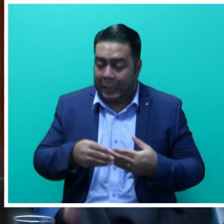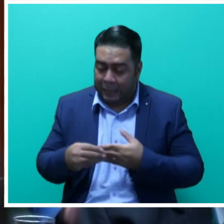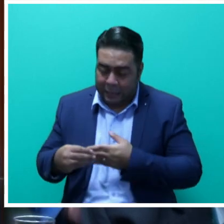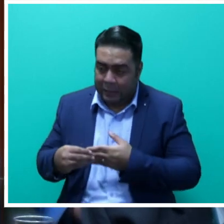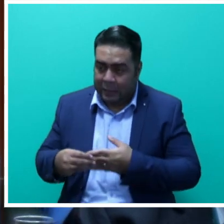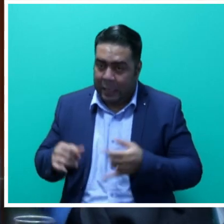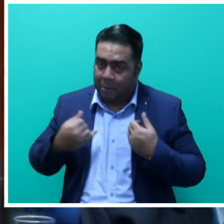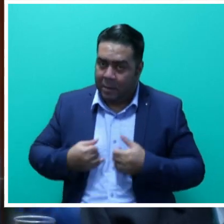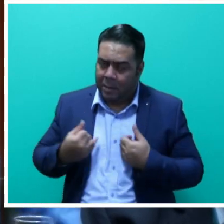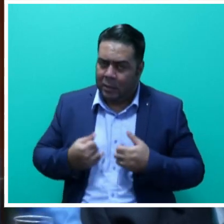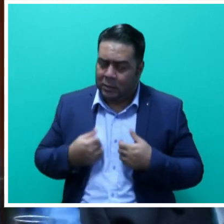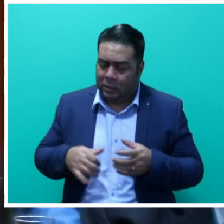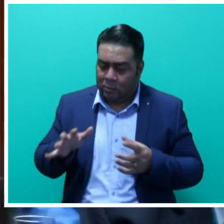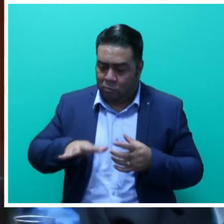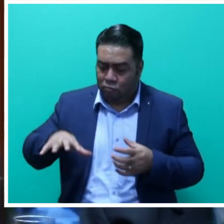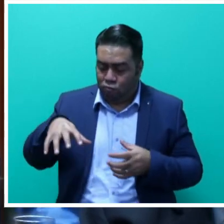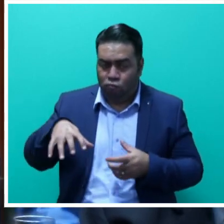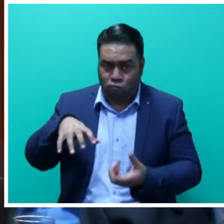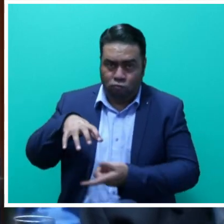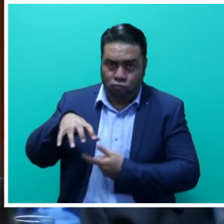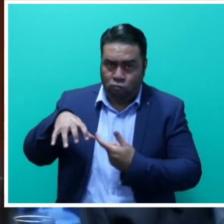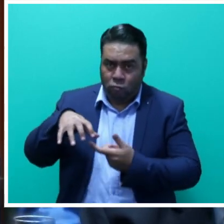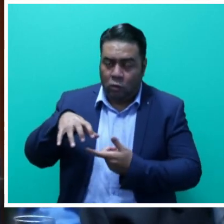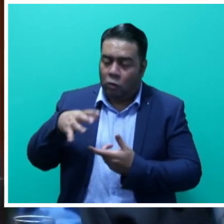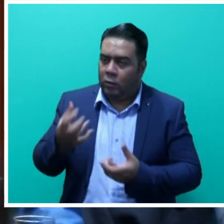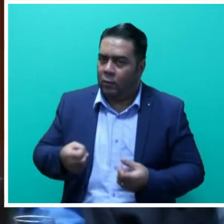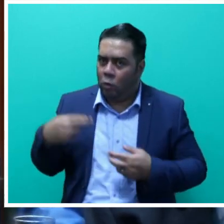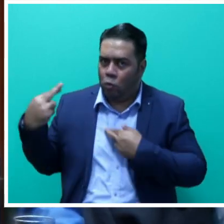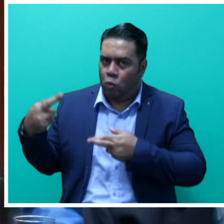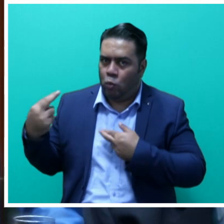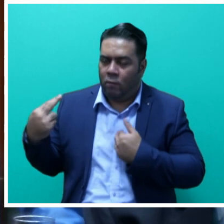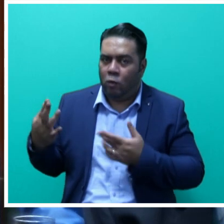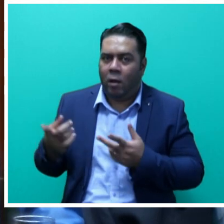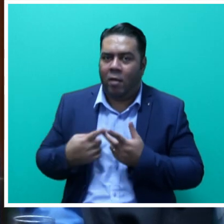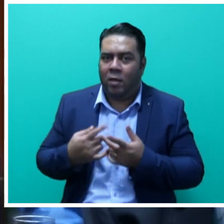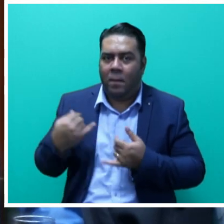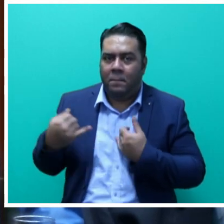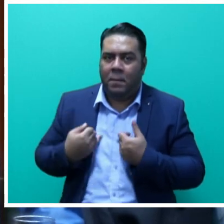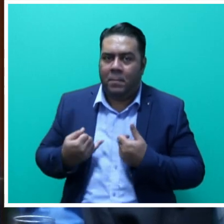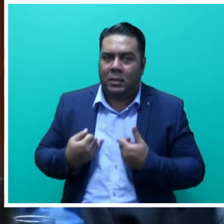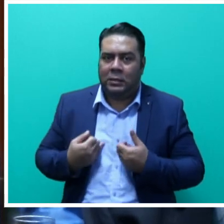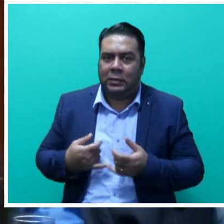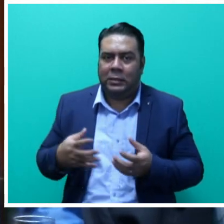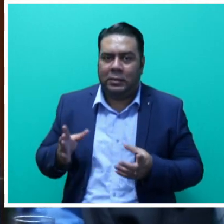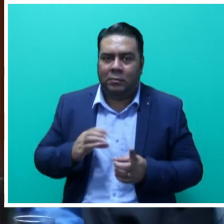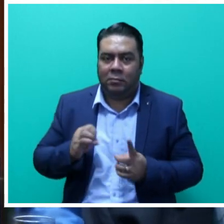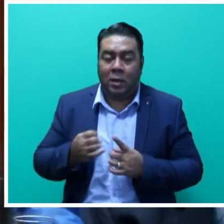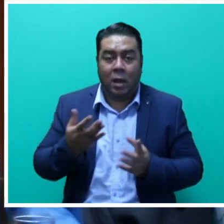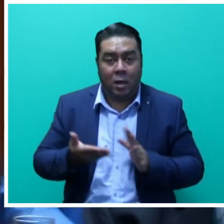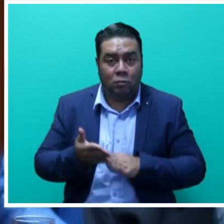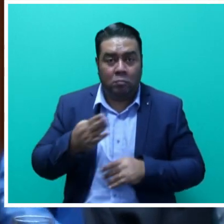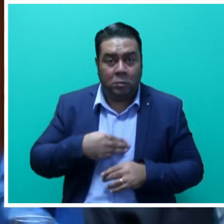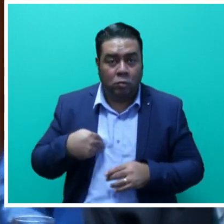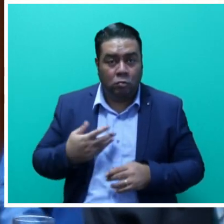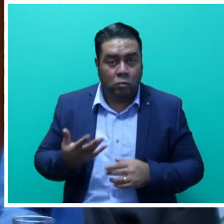agency and will play a coordination role with the other implementing agencies. Under our ministry,